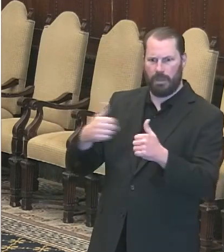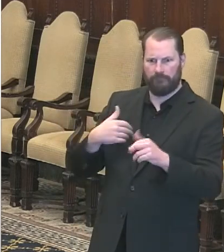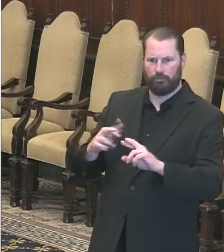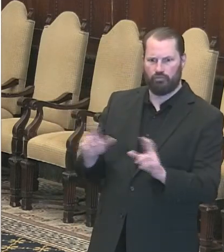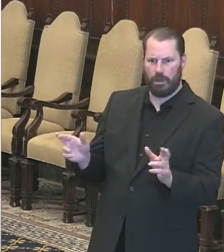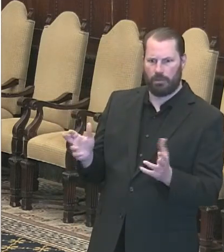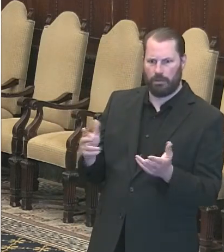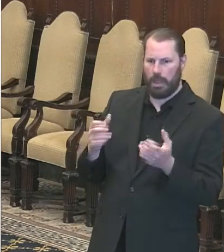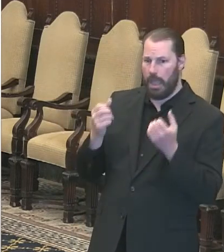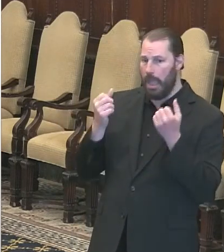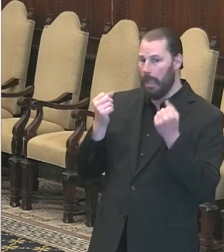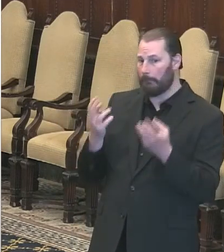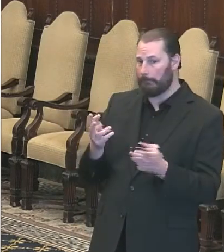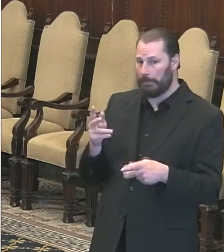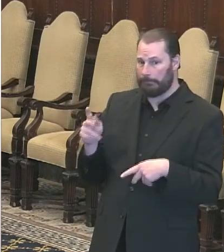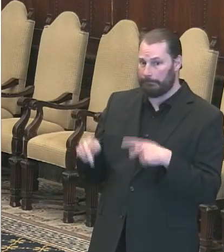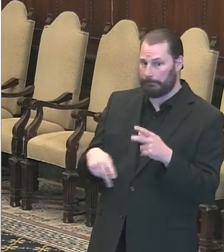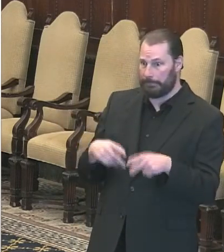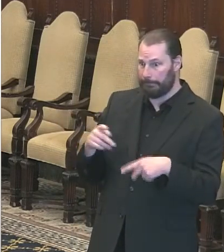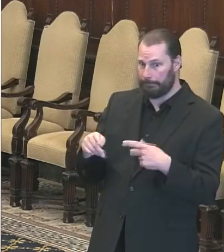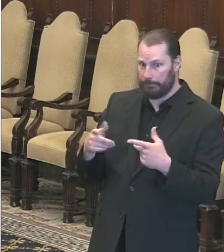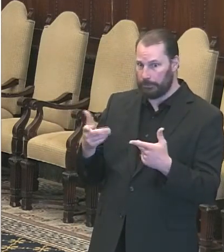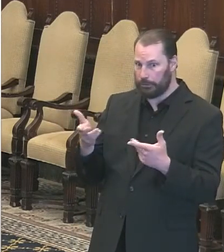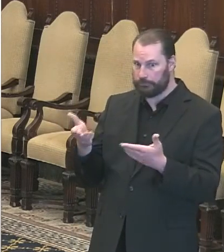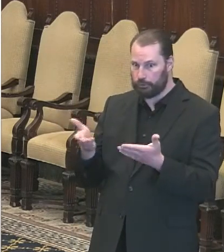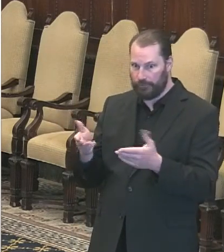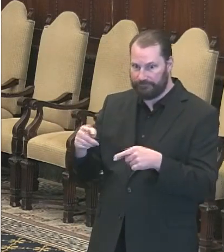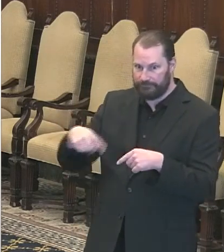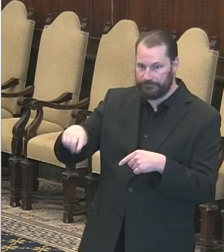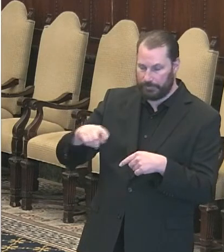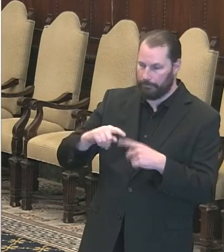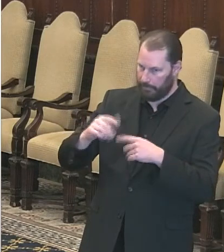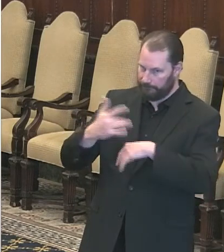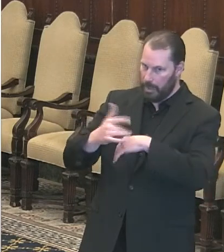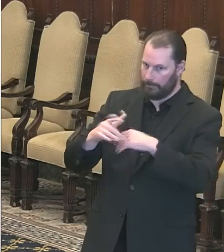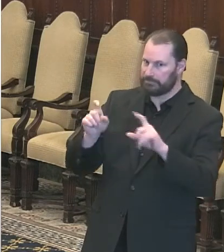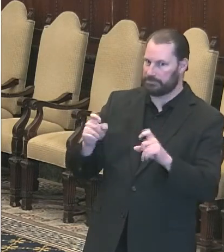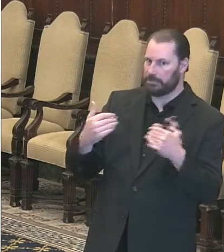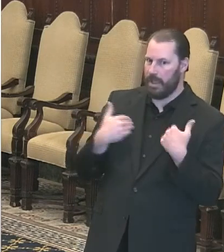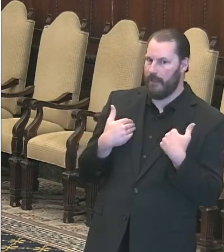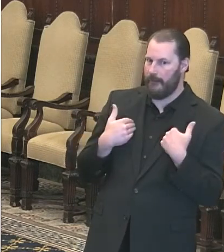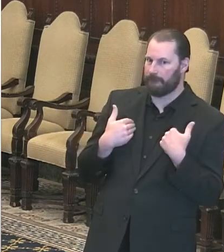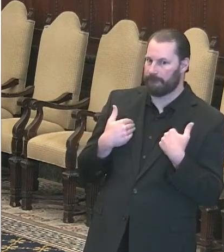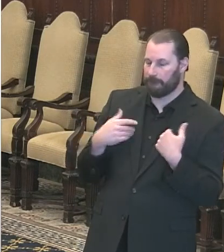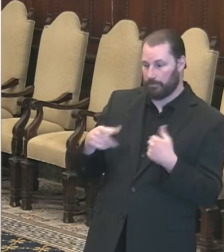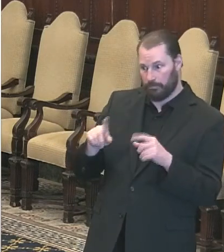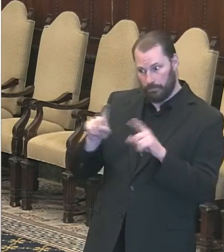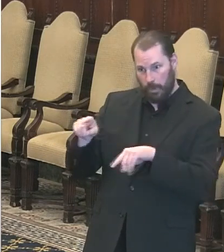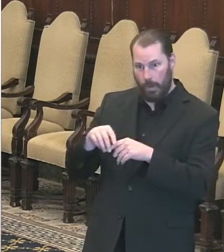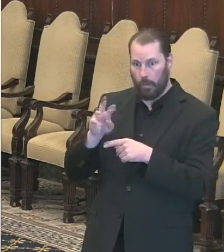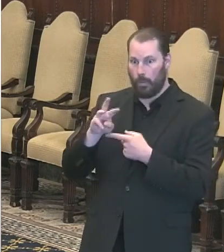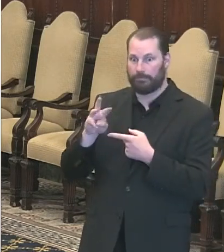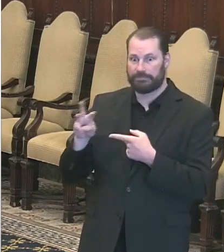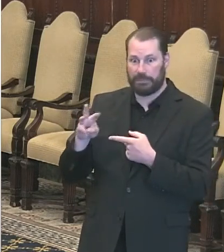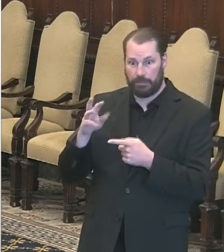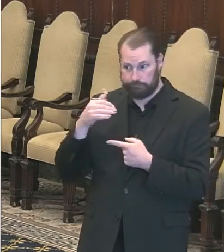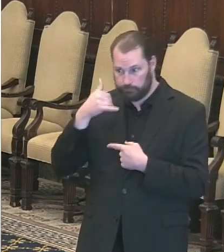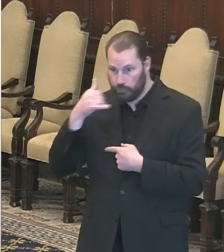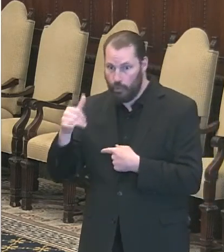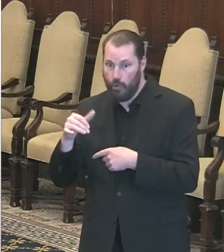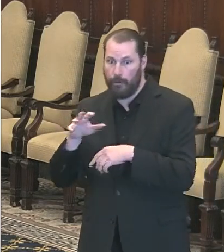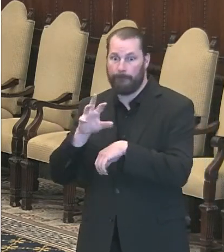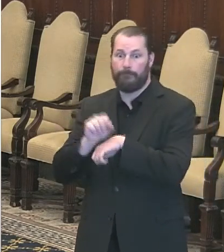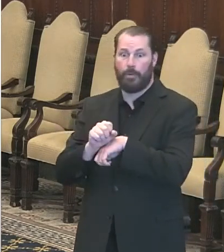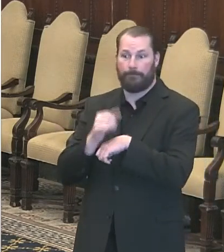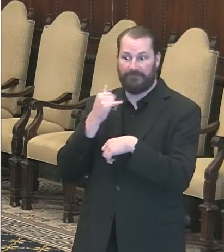absolutely available. If anybody wants to be tested there, they can go on our website and get the phone numbers, call up, and go in there and be tested. And they're accessible